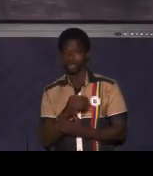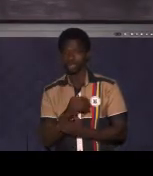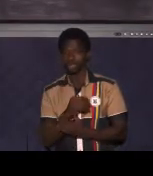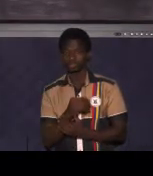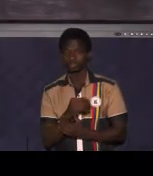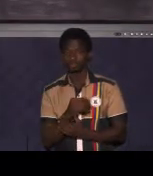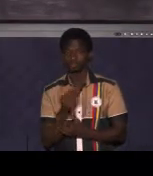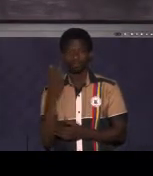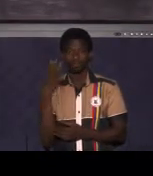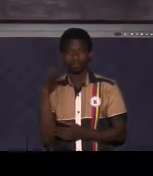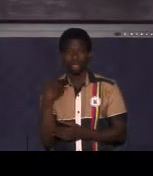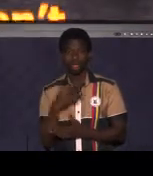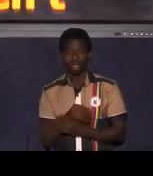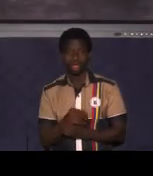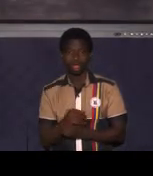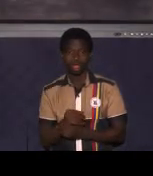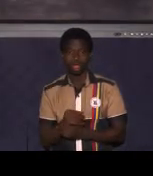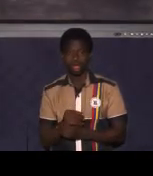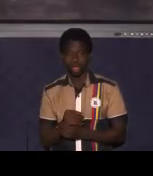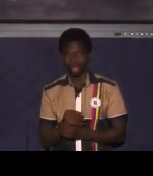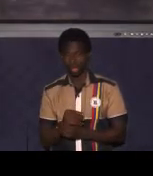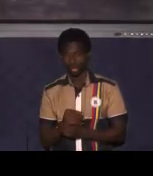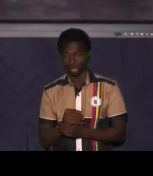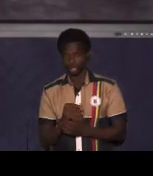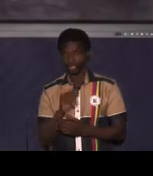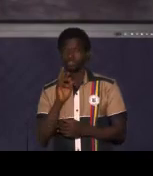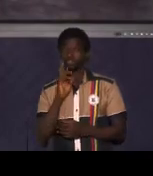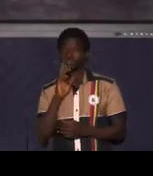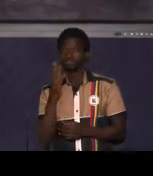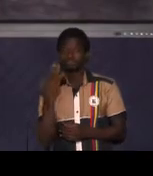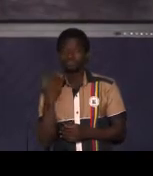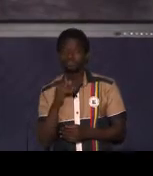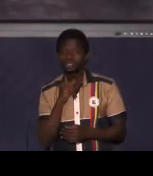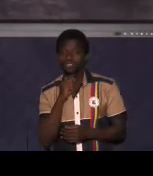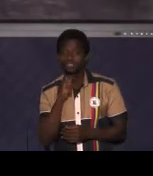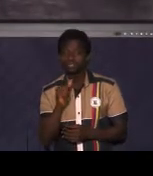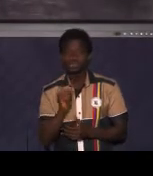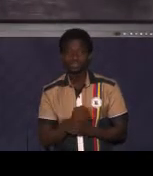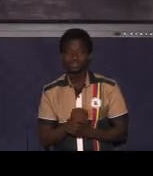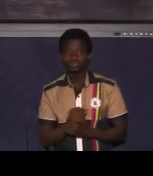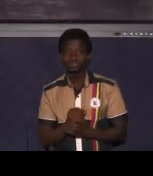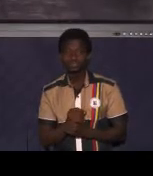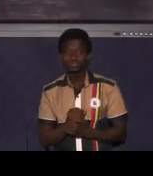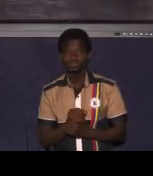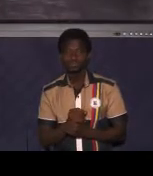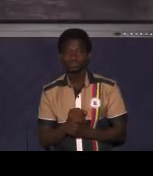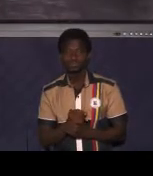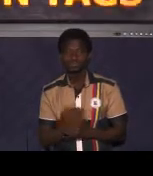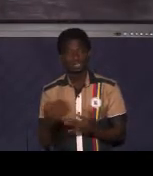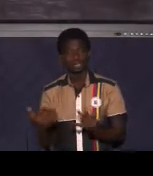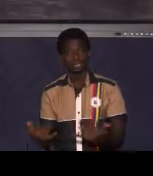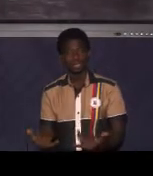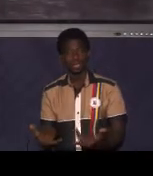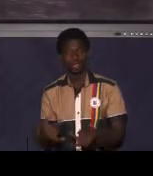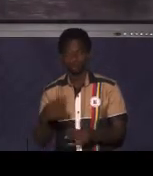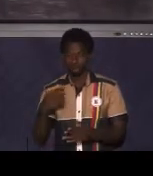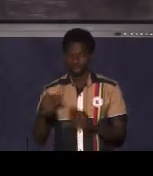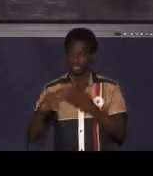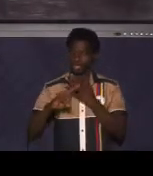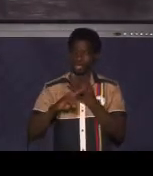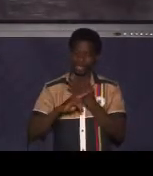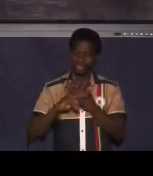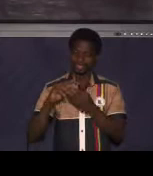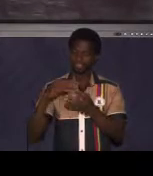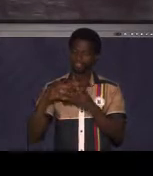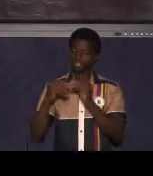W-E-R-E. Where. The negative form will be weren't. Weren't.